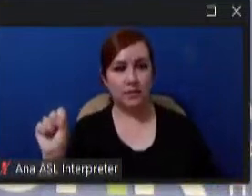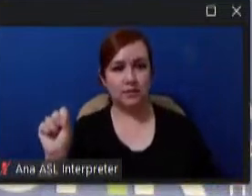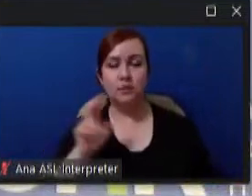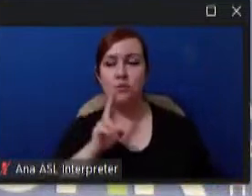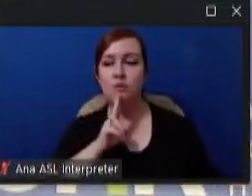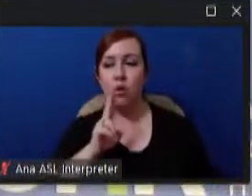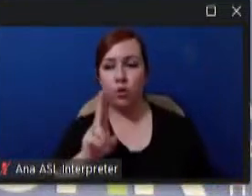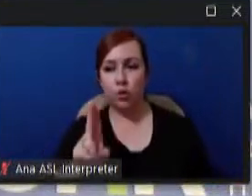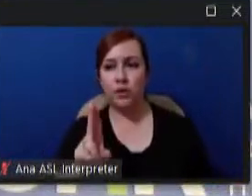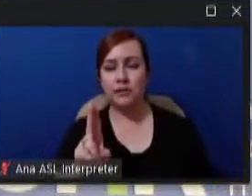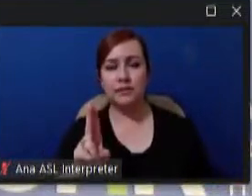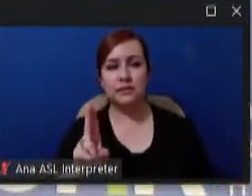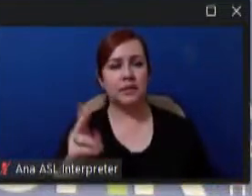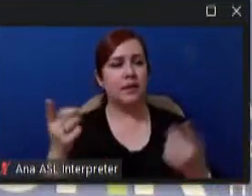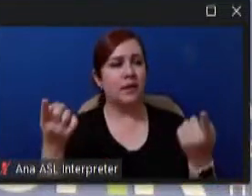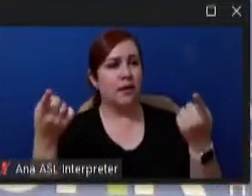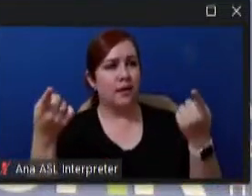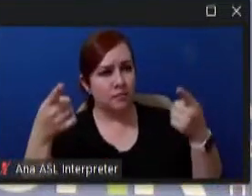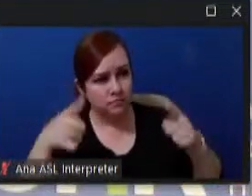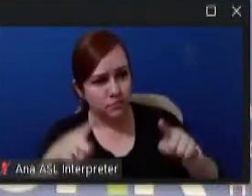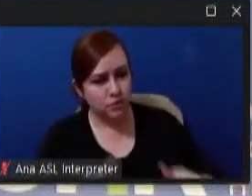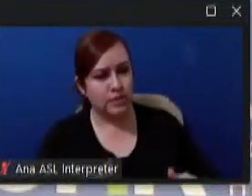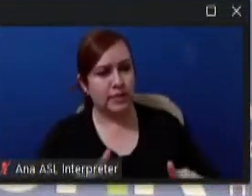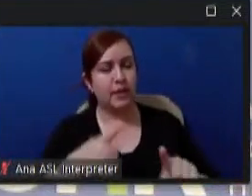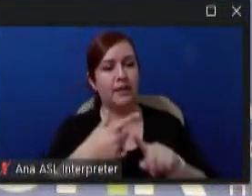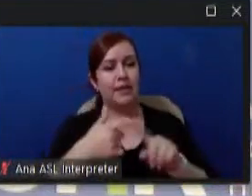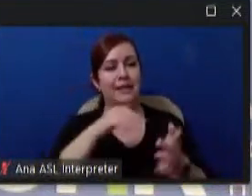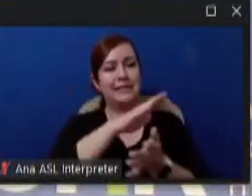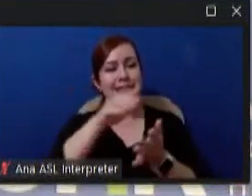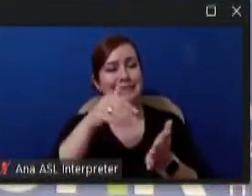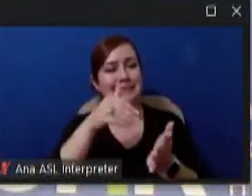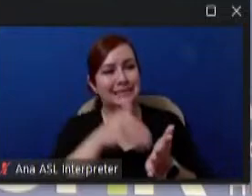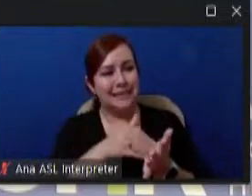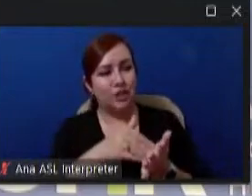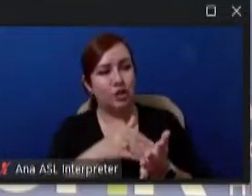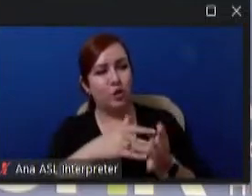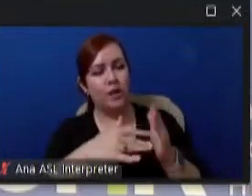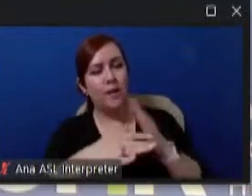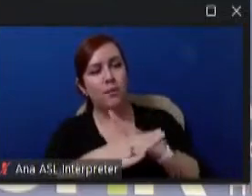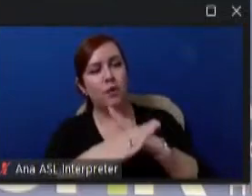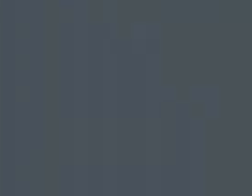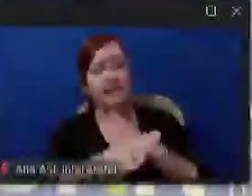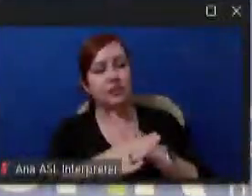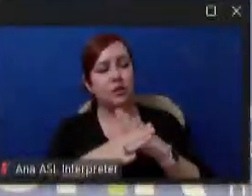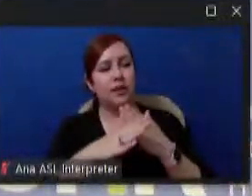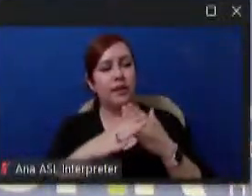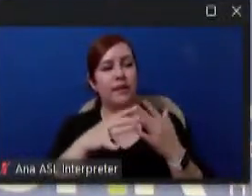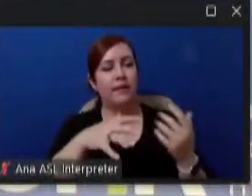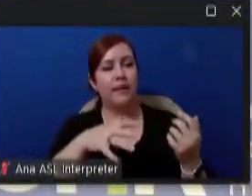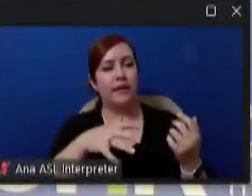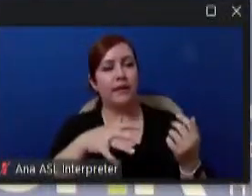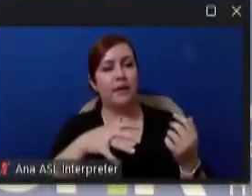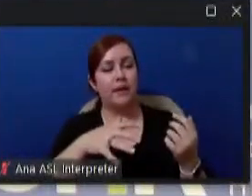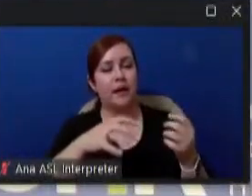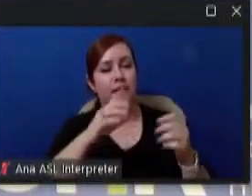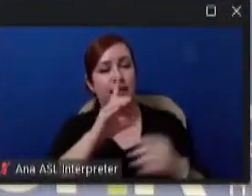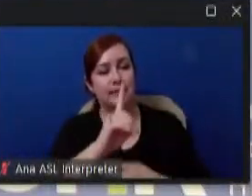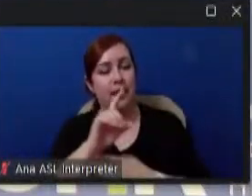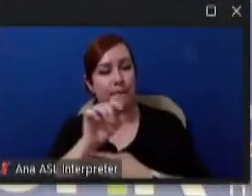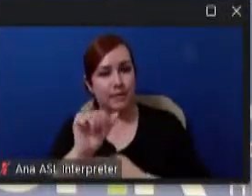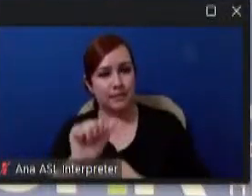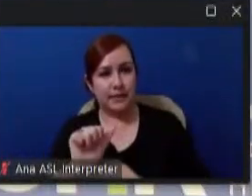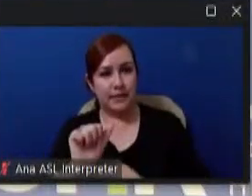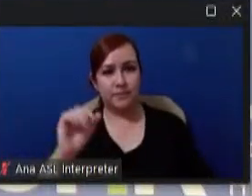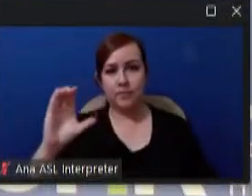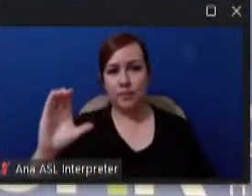This hearing was requested by the Centro Progreseño de Atención a la Discapacidad,